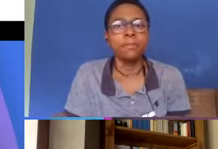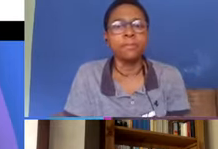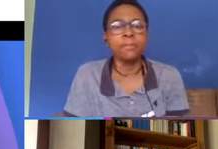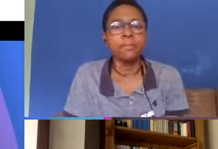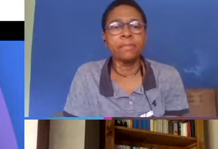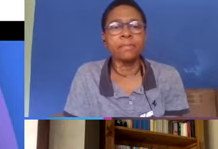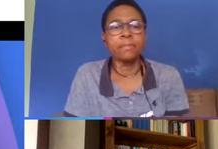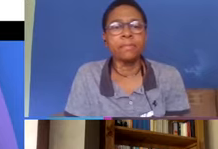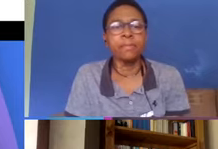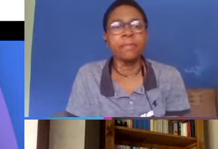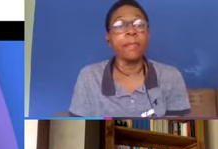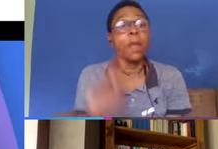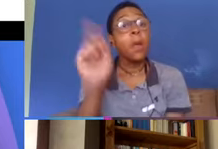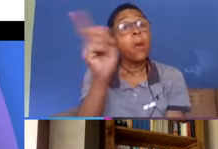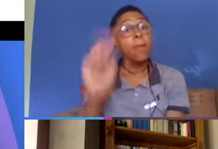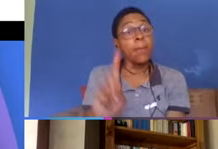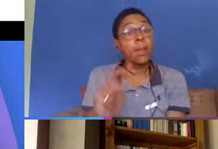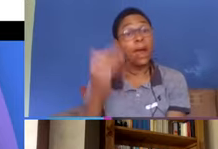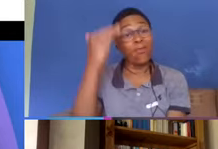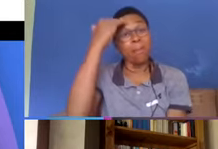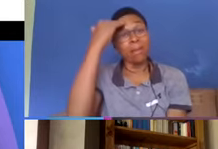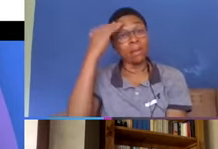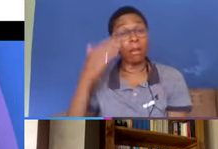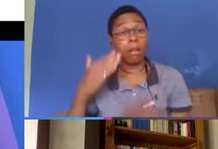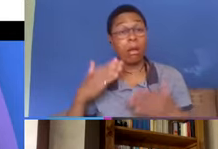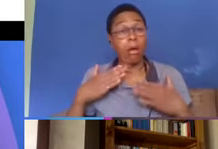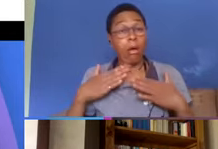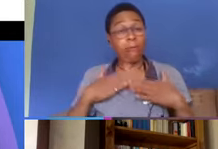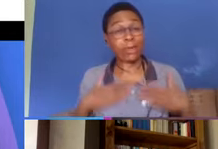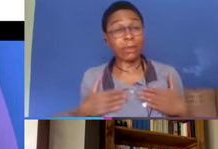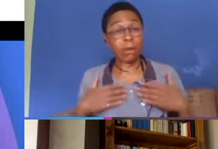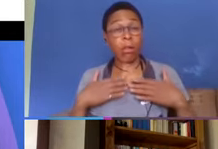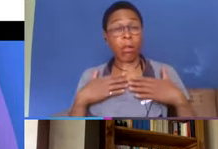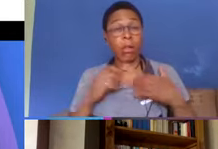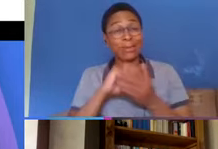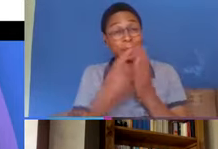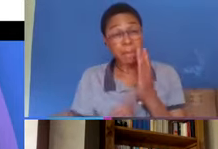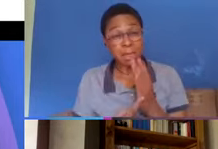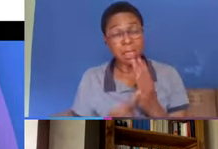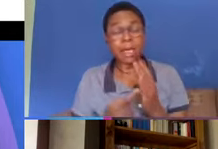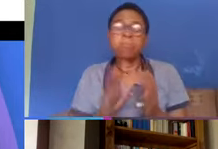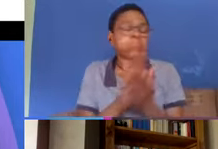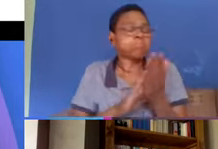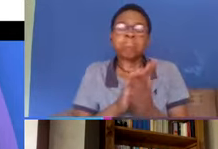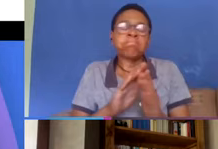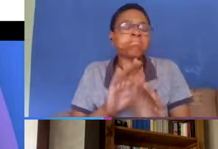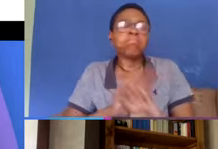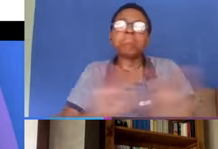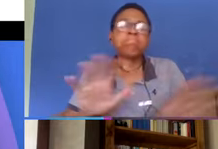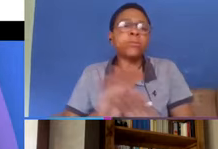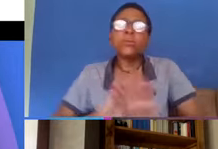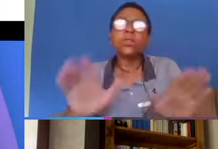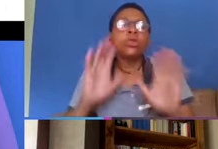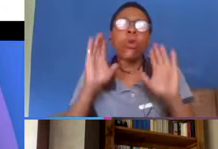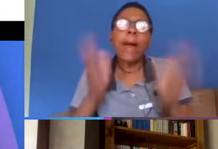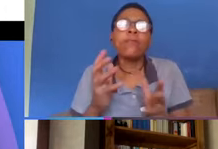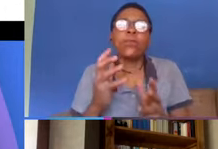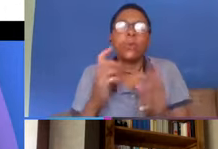with a physical or mental illness, impairment, or disability that means they cannot put on, wear, or remove